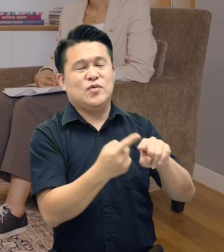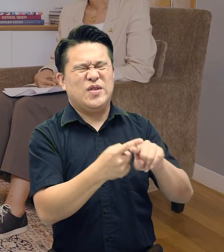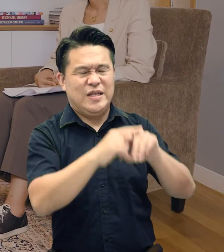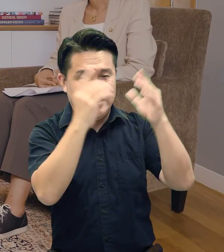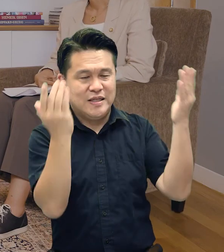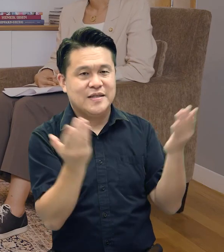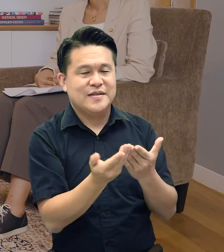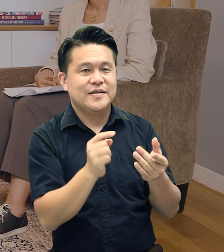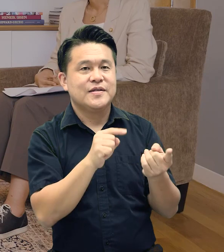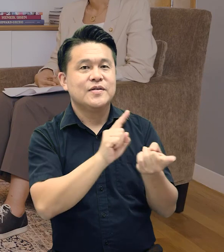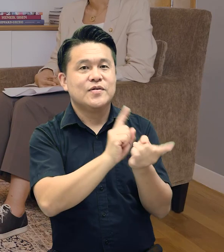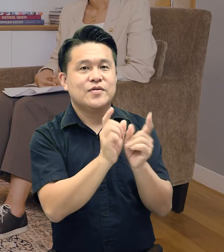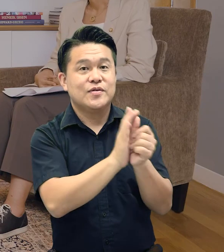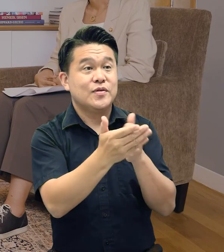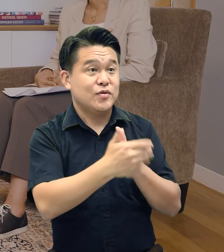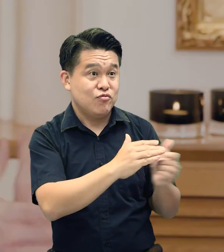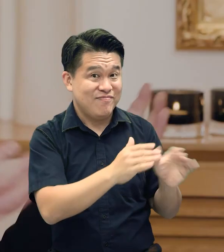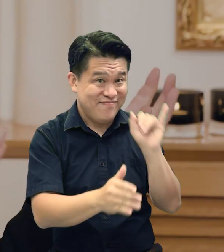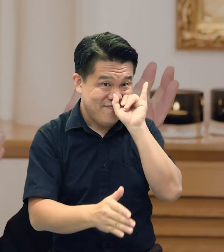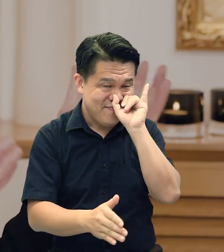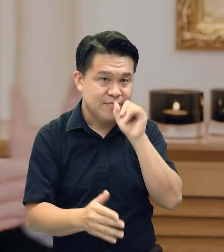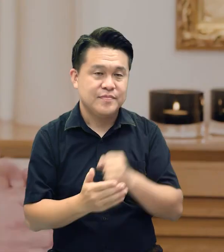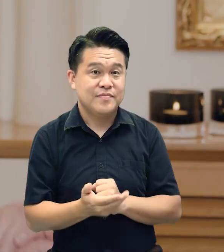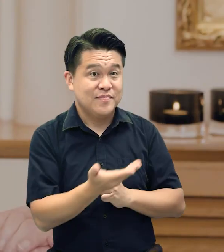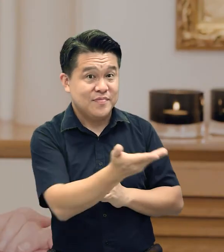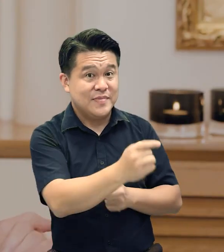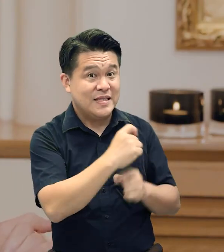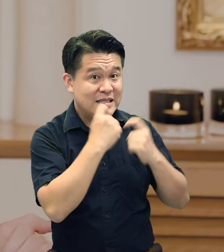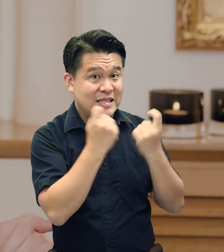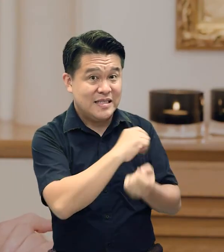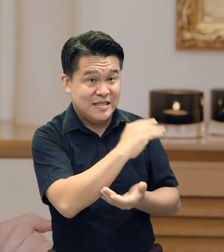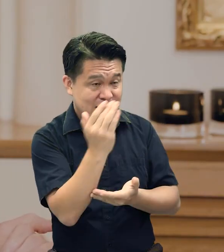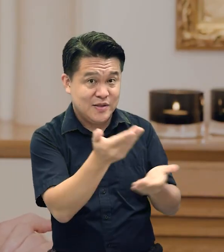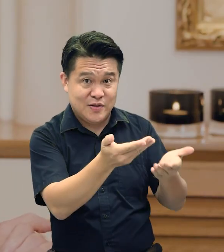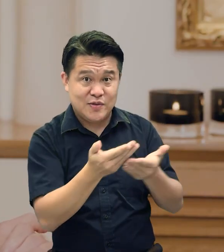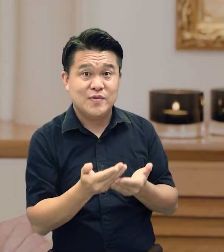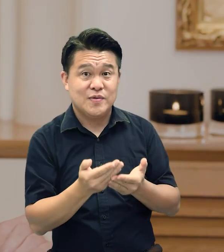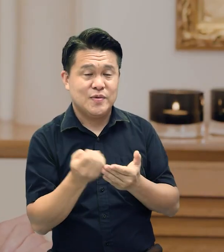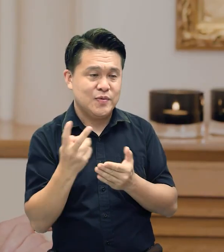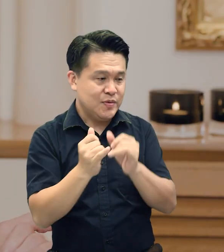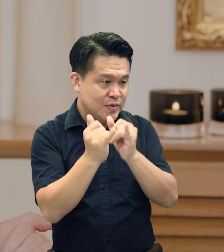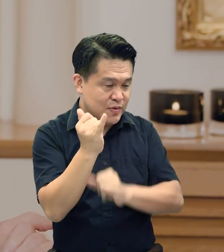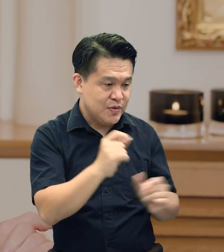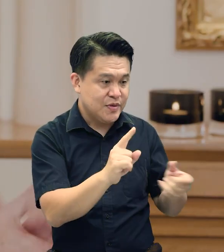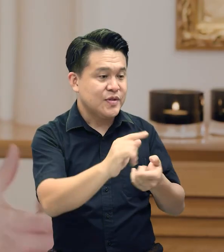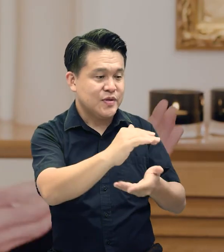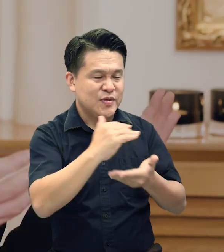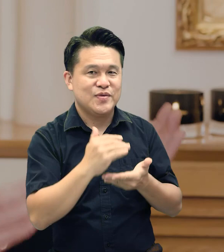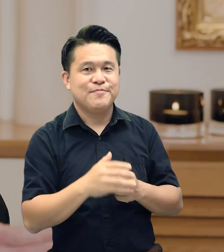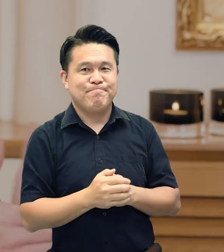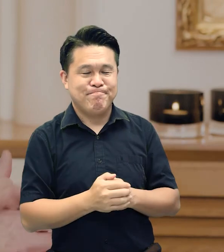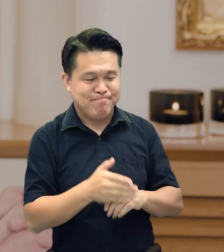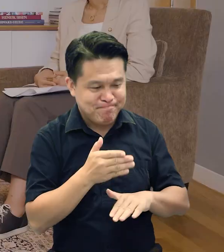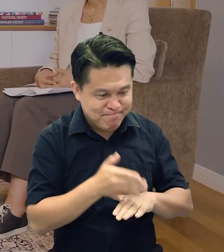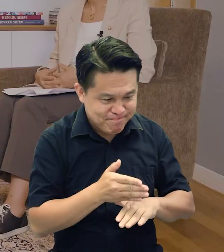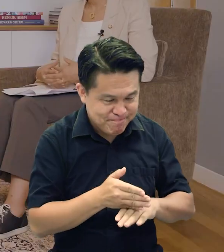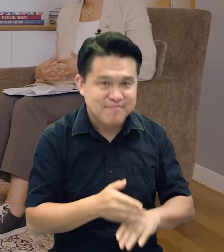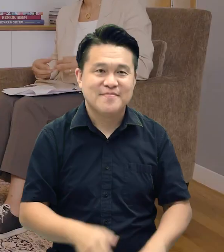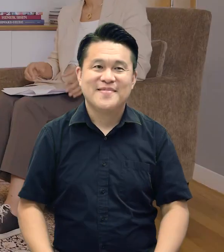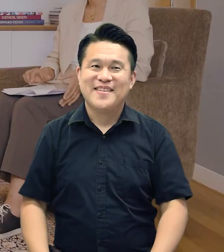course, one important one. Ms. Kwon, I thank you very much for sharing both a little bit of your